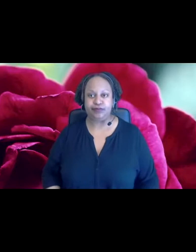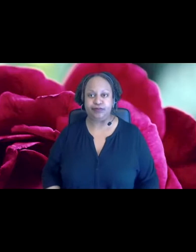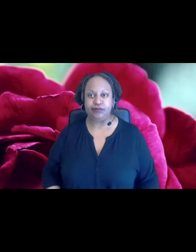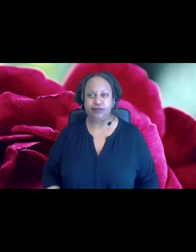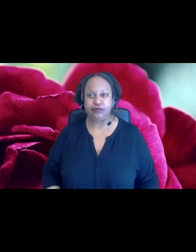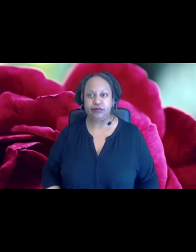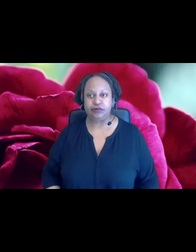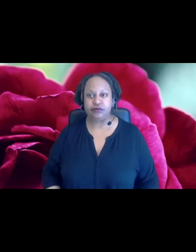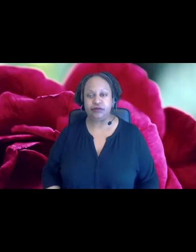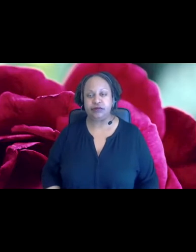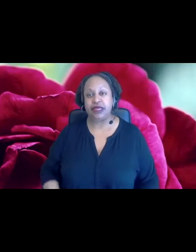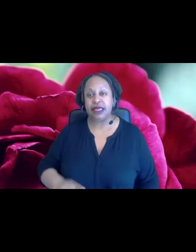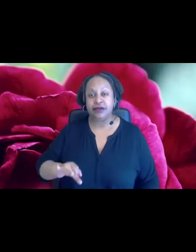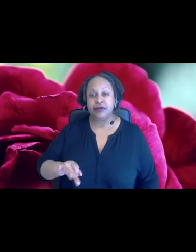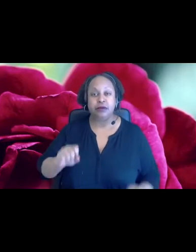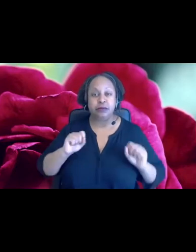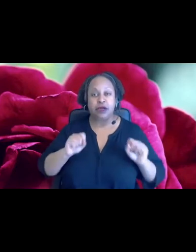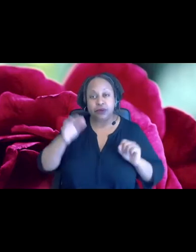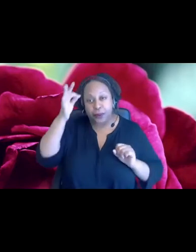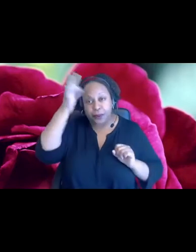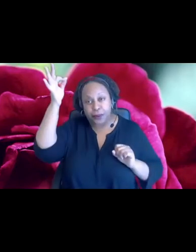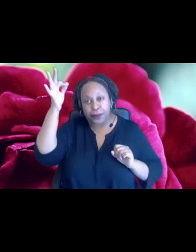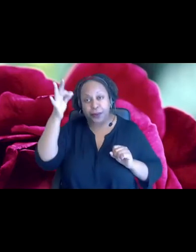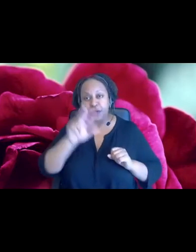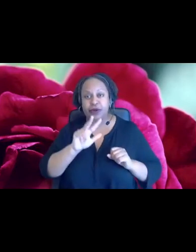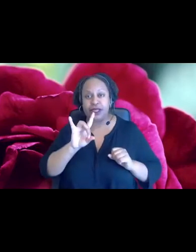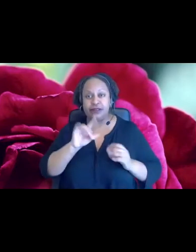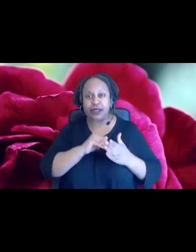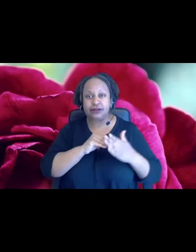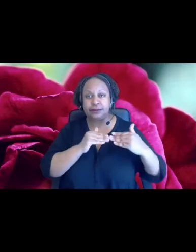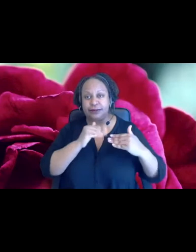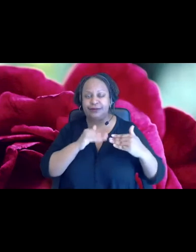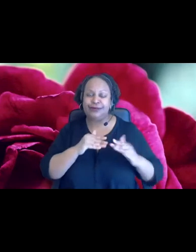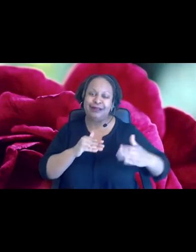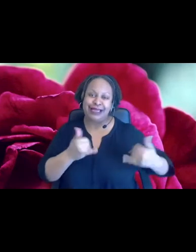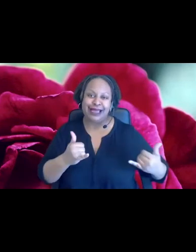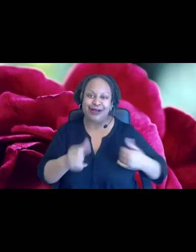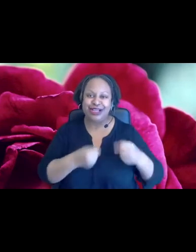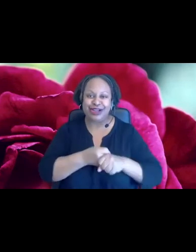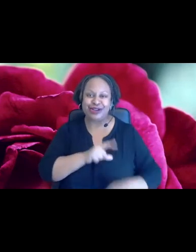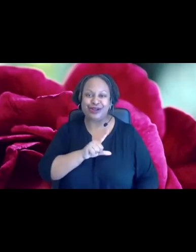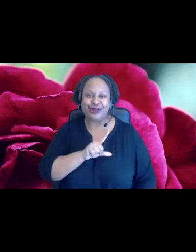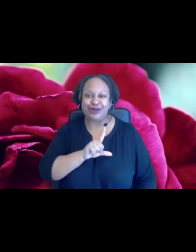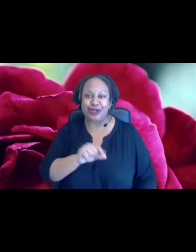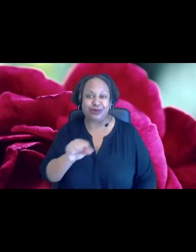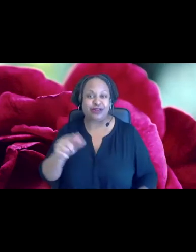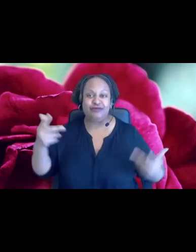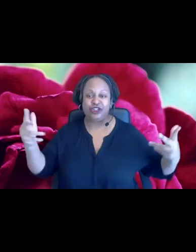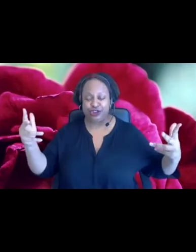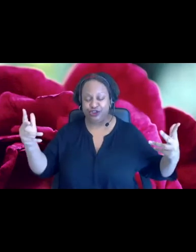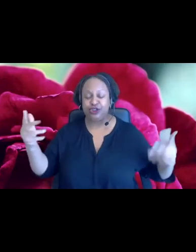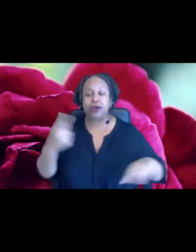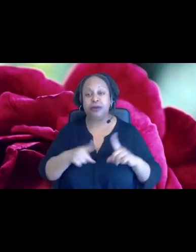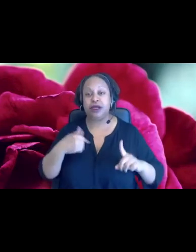you're going to be close to that, it's too late now, but there are some